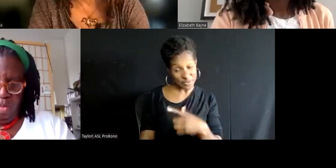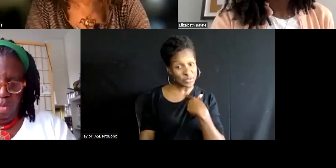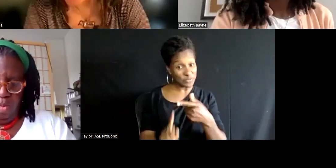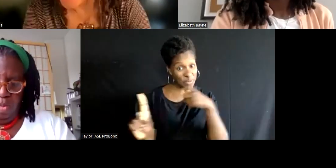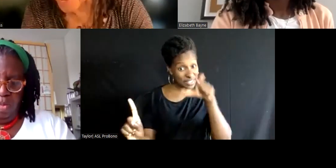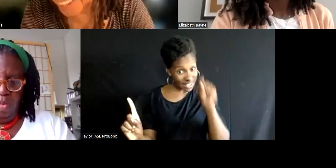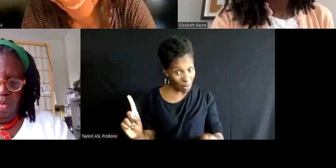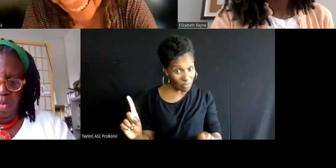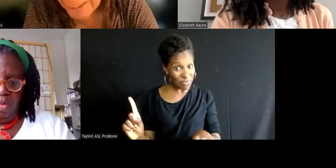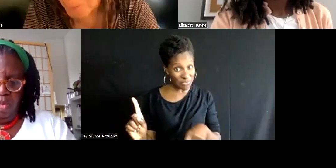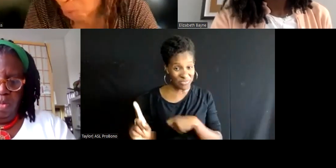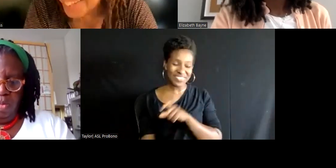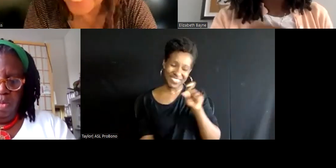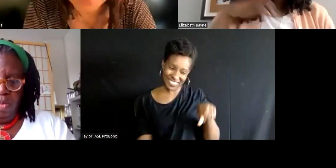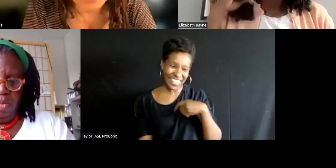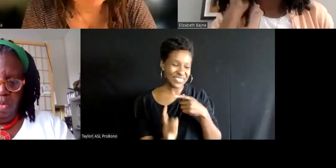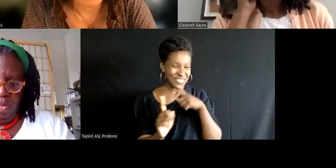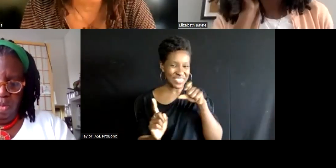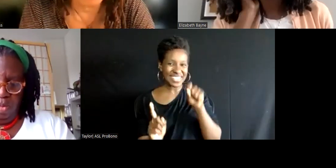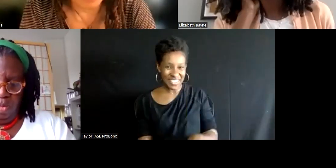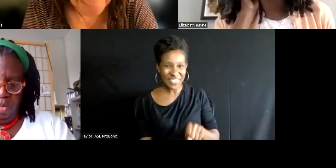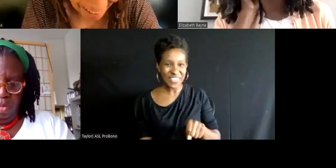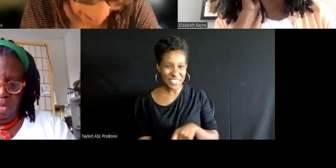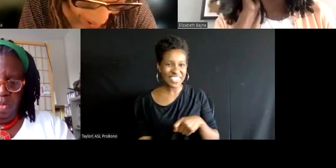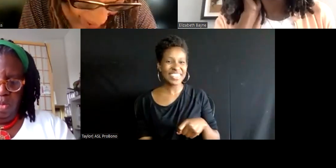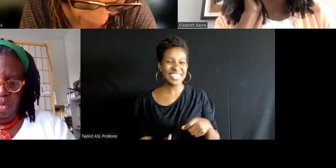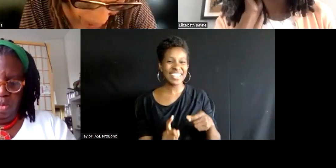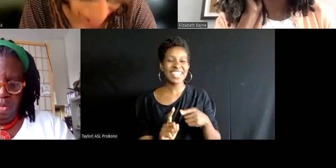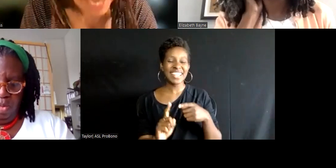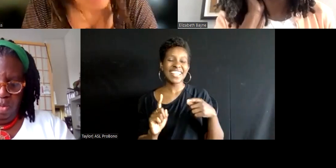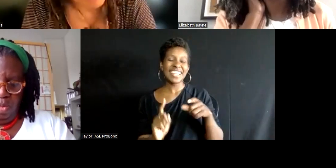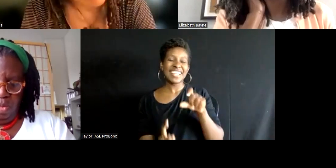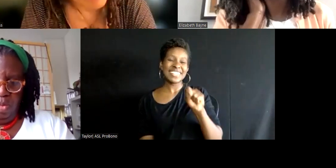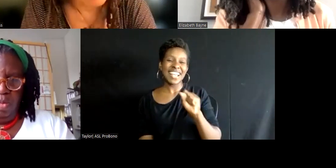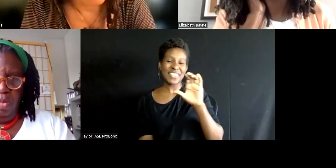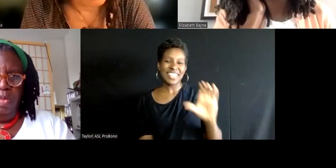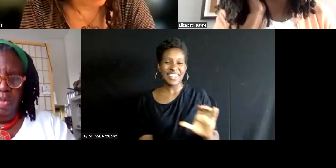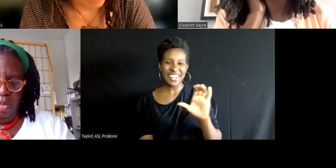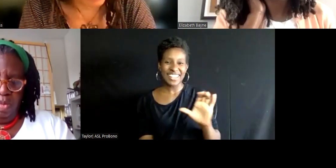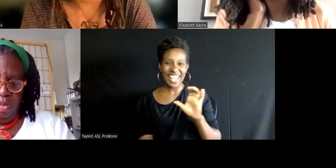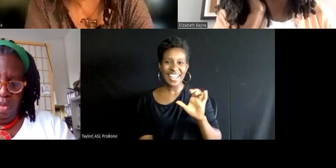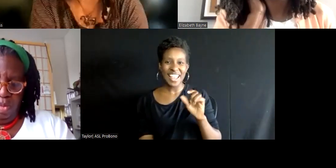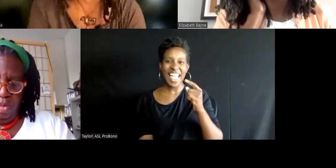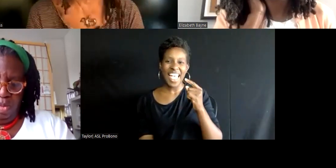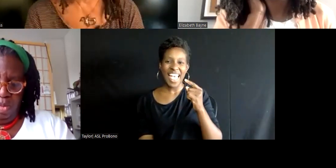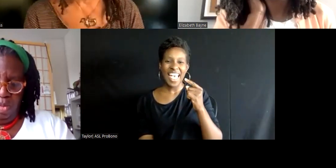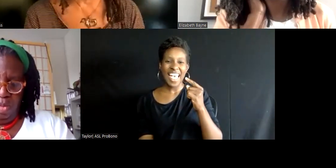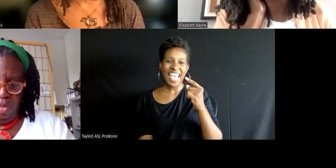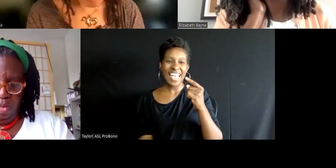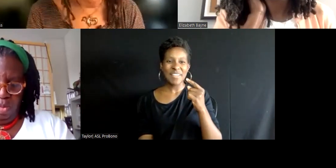South. Yeah, Williston, South Carolina. About a half hour outside Aiken.